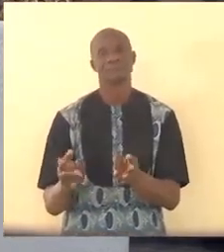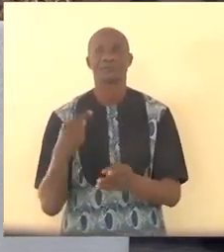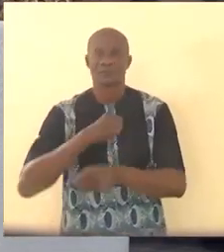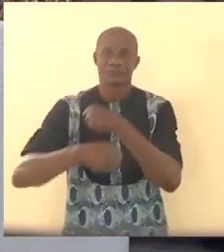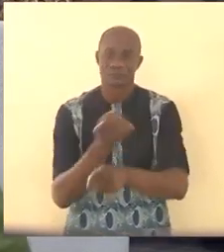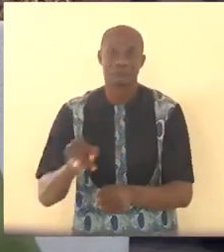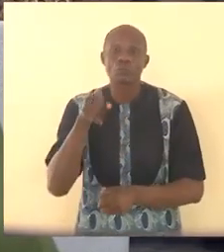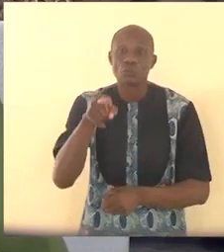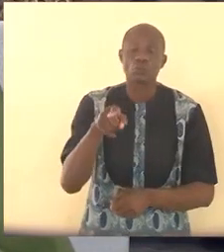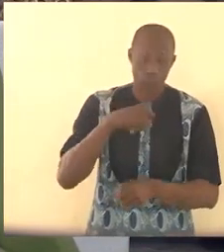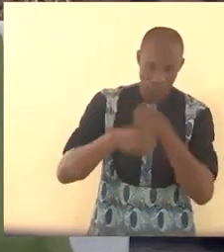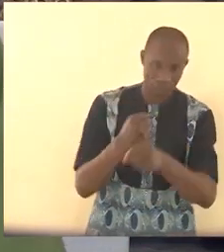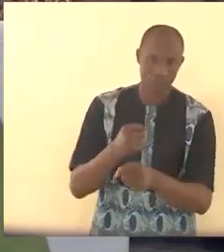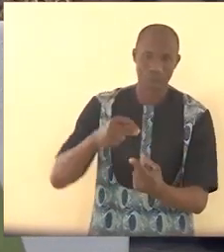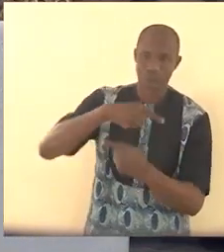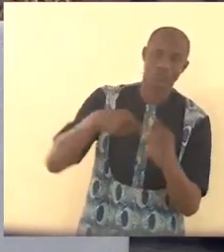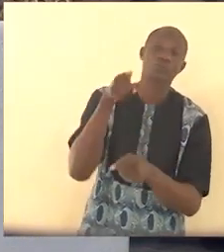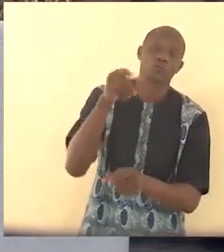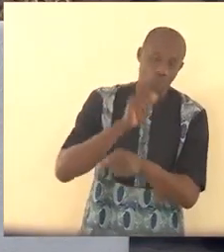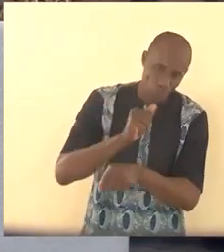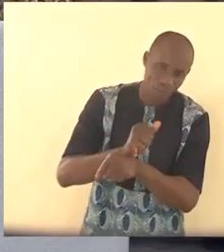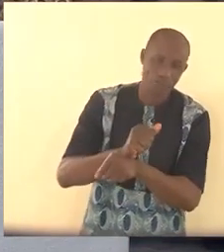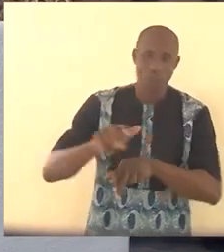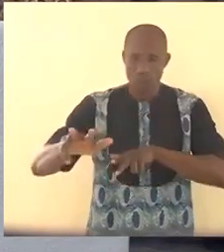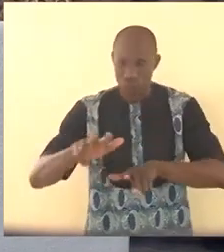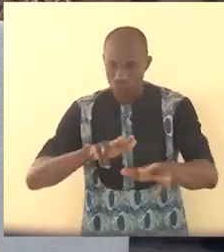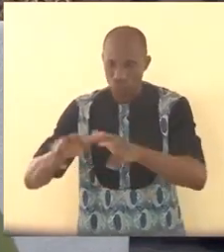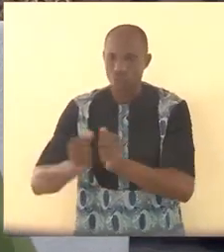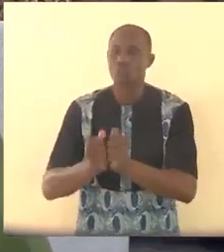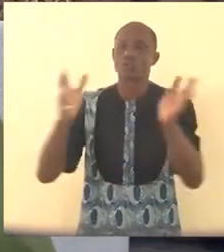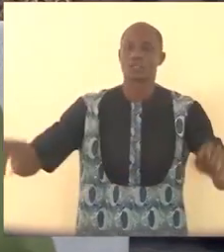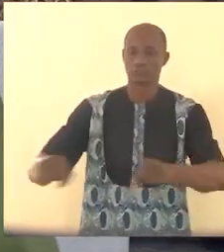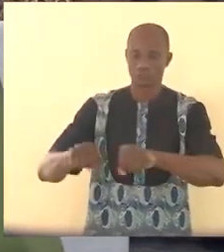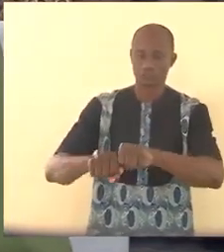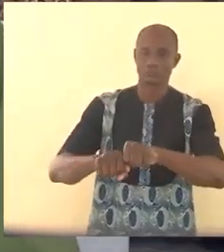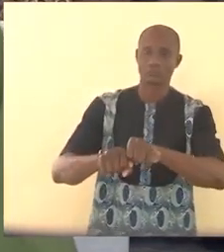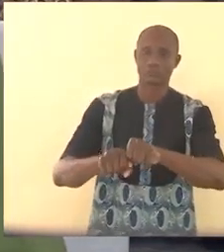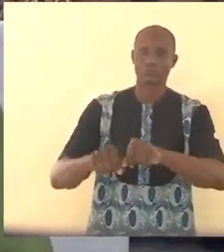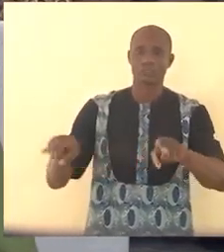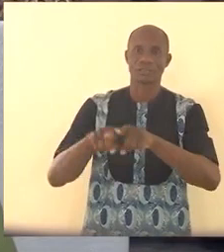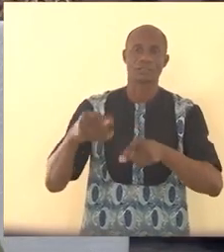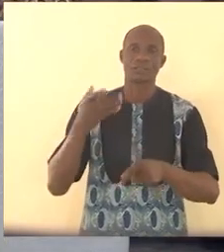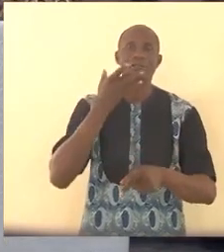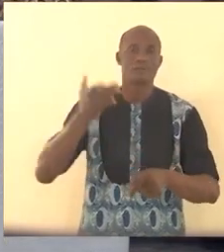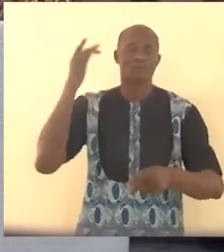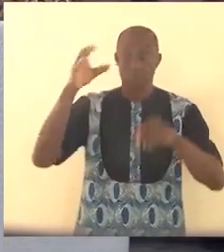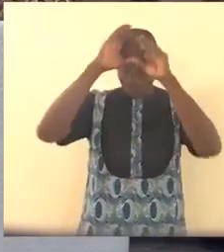The suffering you suffered when you walked, you trekked without shoes, like Jonathan, to